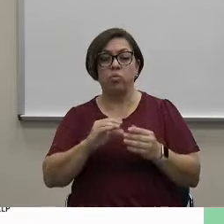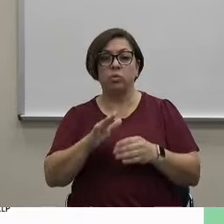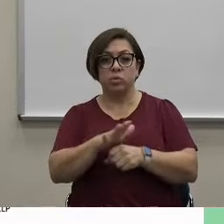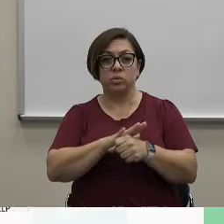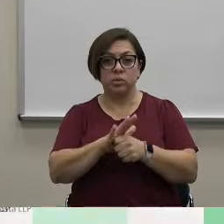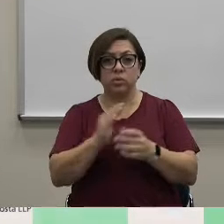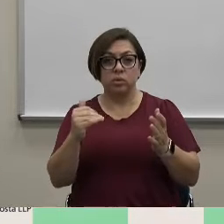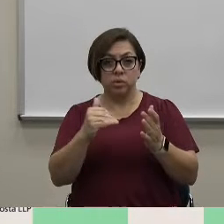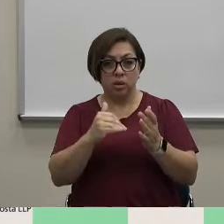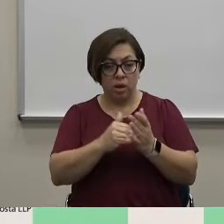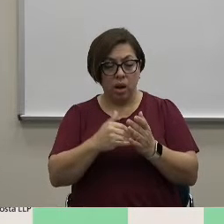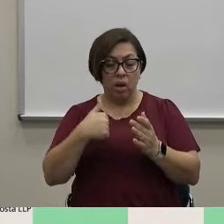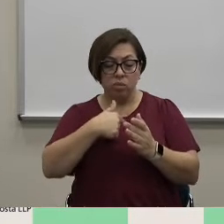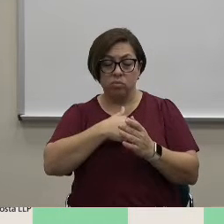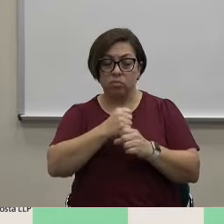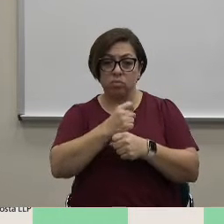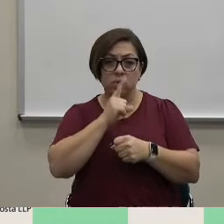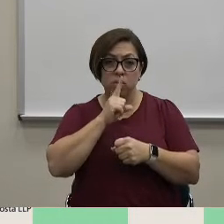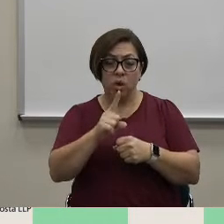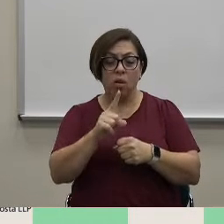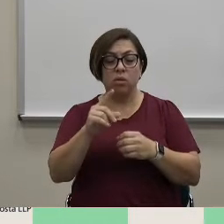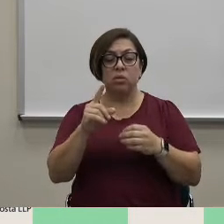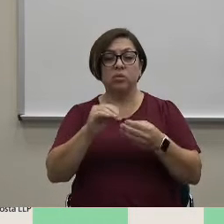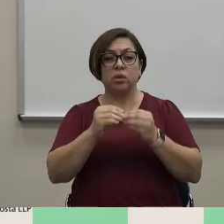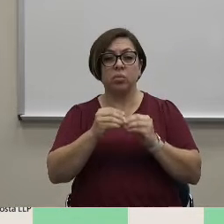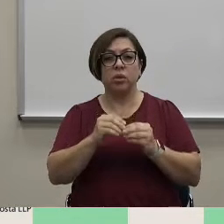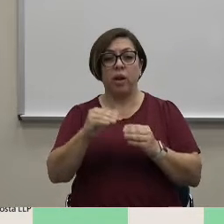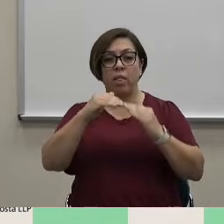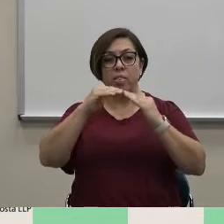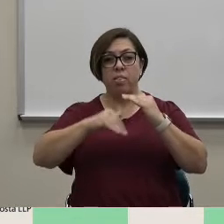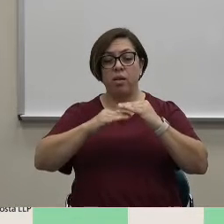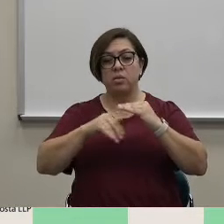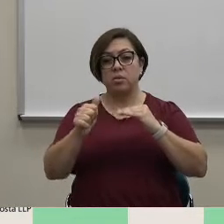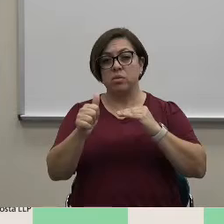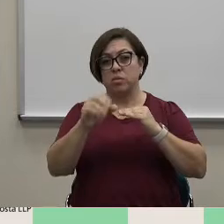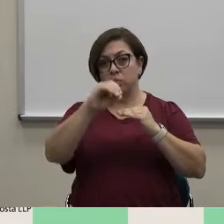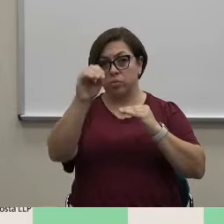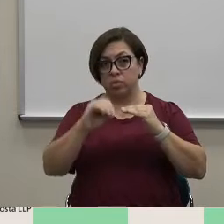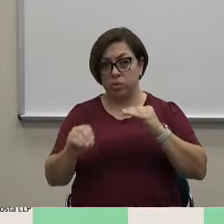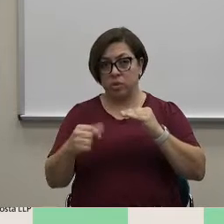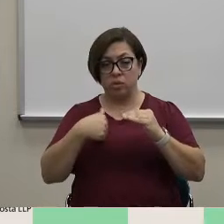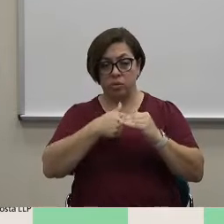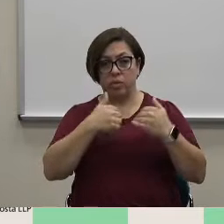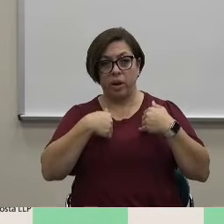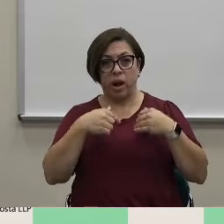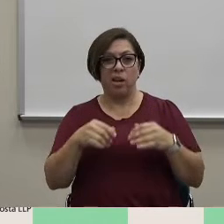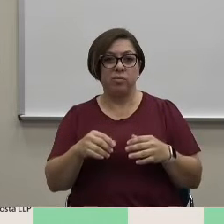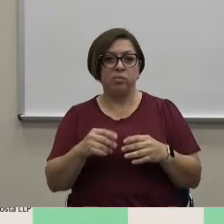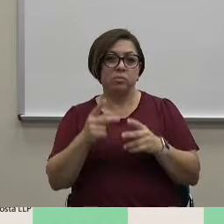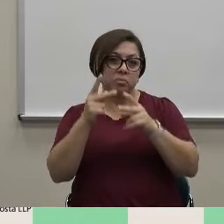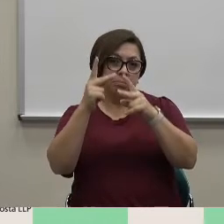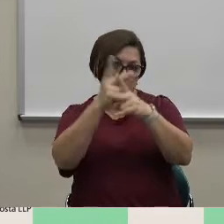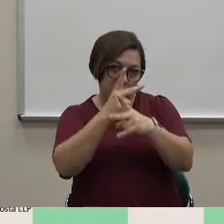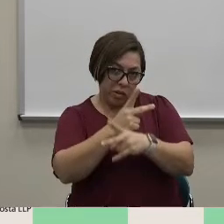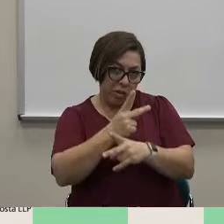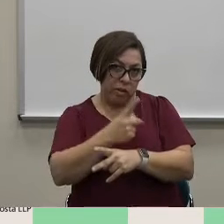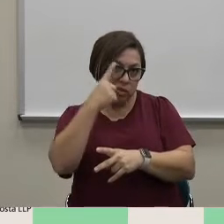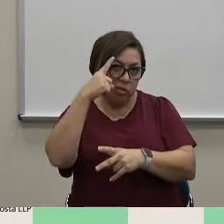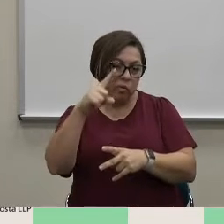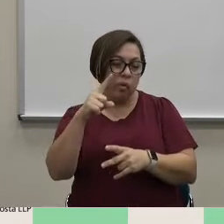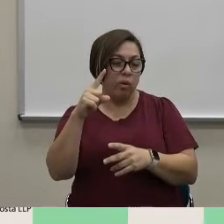than 10%. And here is a sort of a simple example calculation for a hypothetical